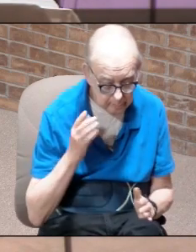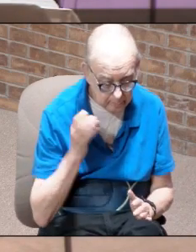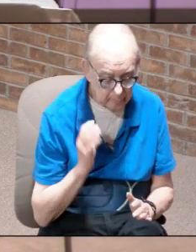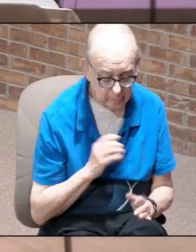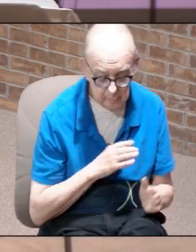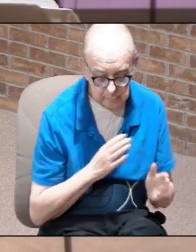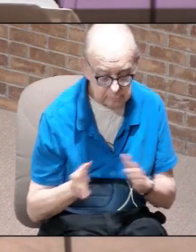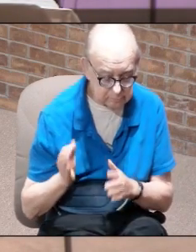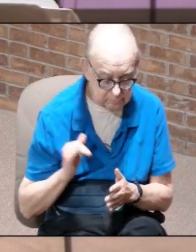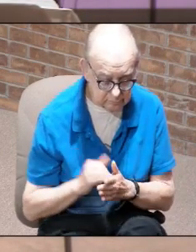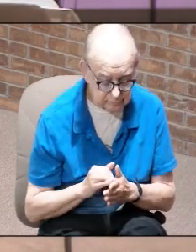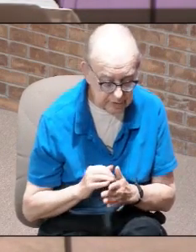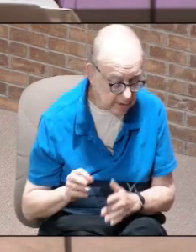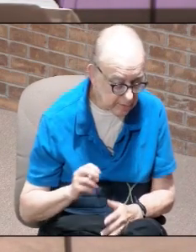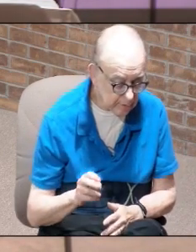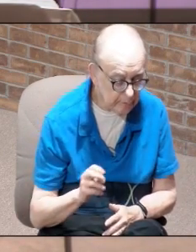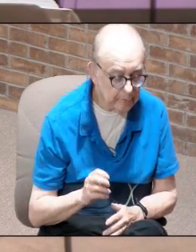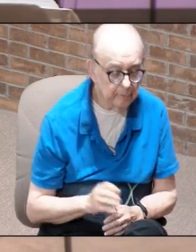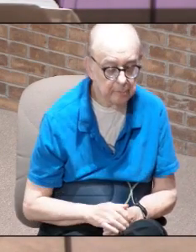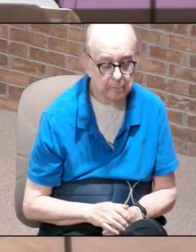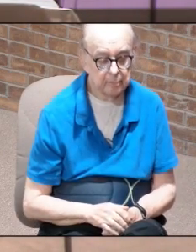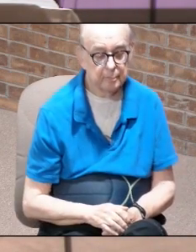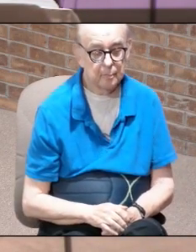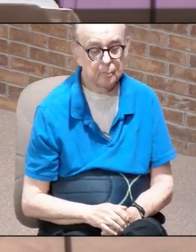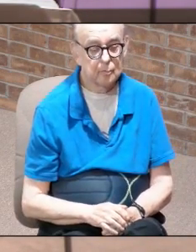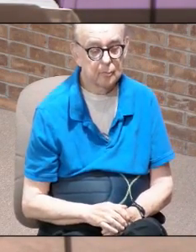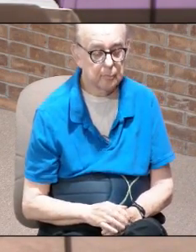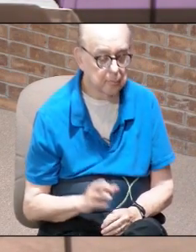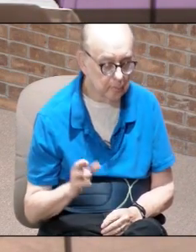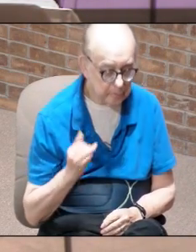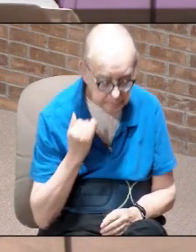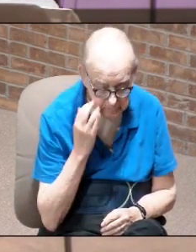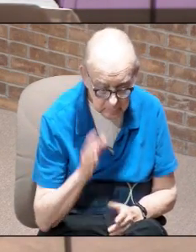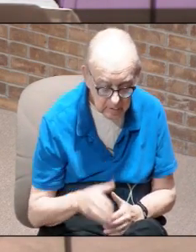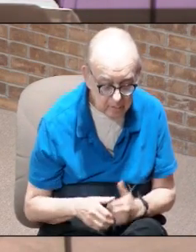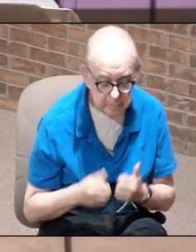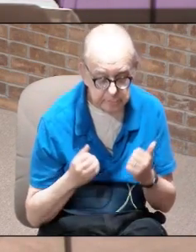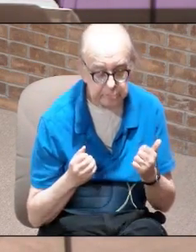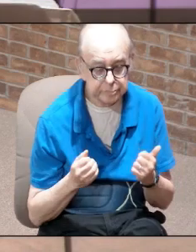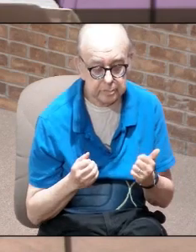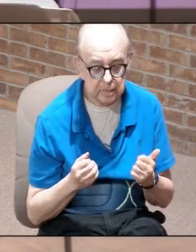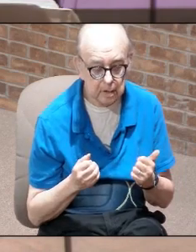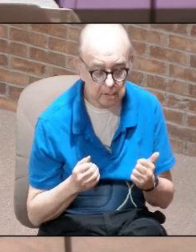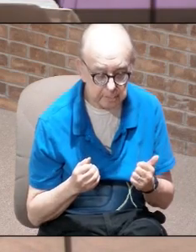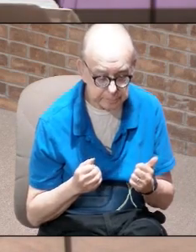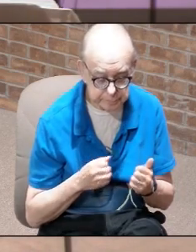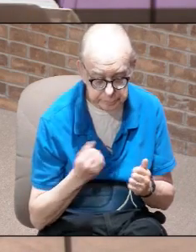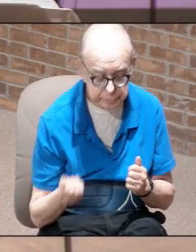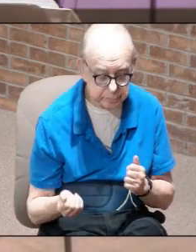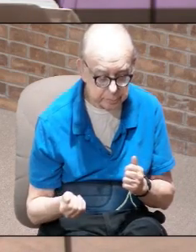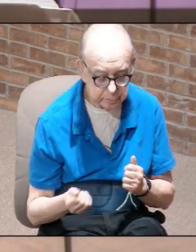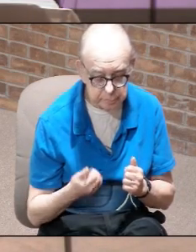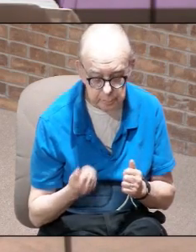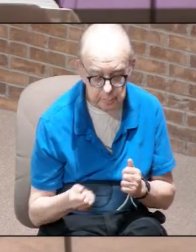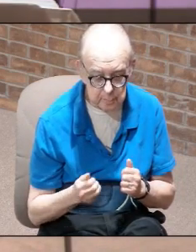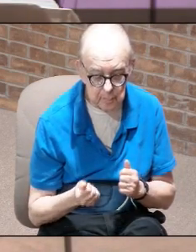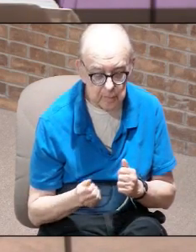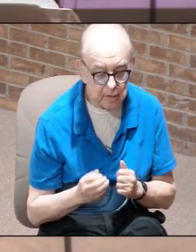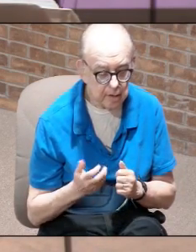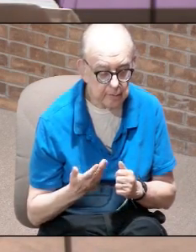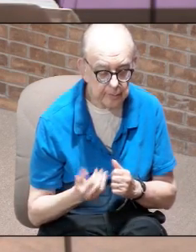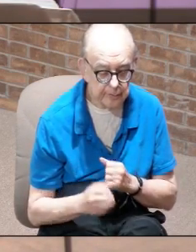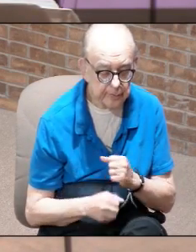already preparing you for that trip. Or if you live another 10 or 15